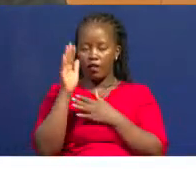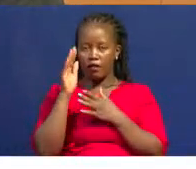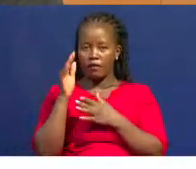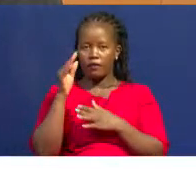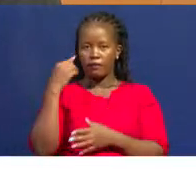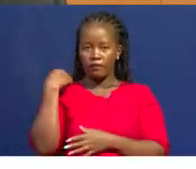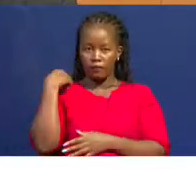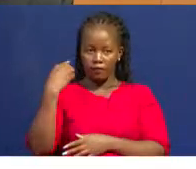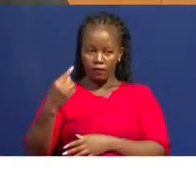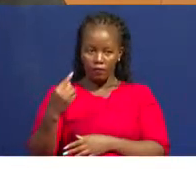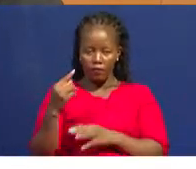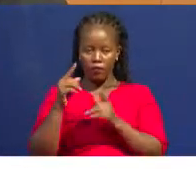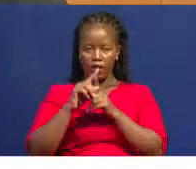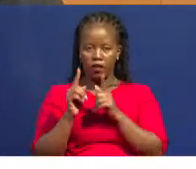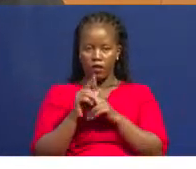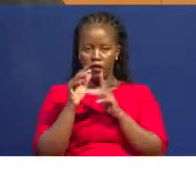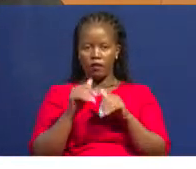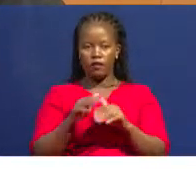numbers don't lie.